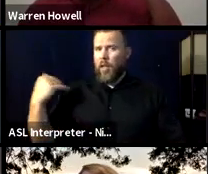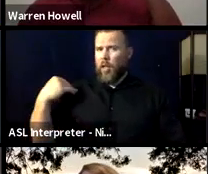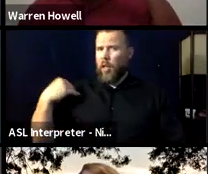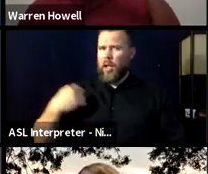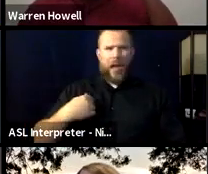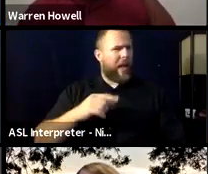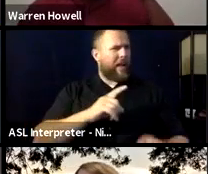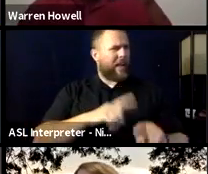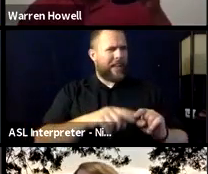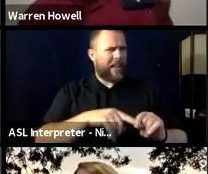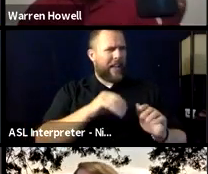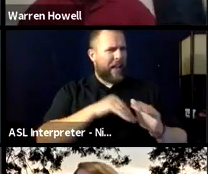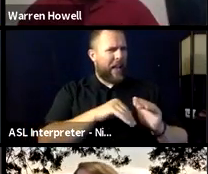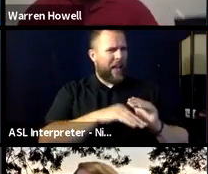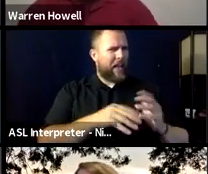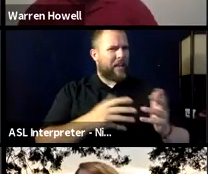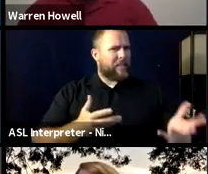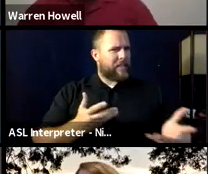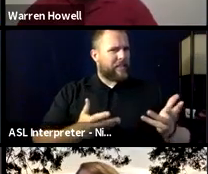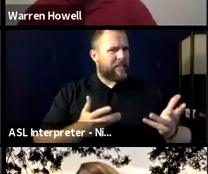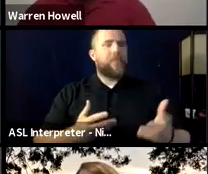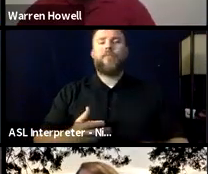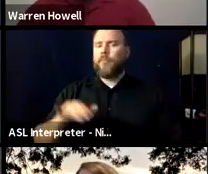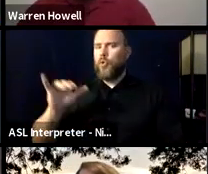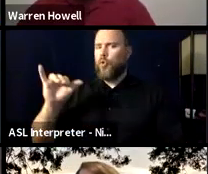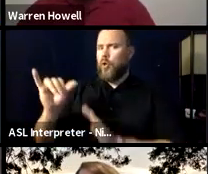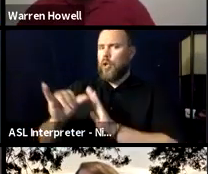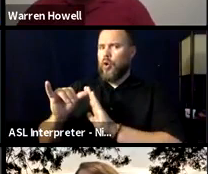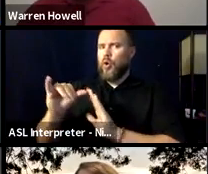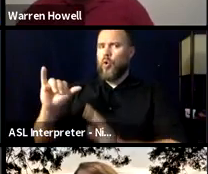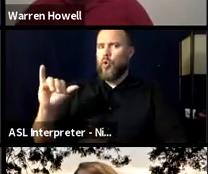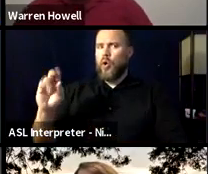join this meeting via YouTube, and some of you already are.